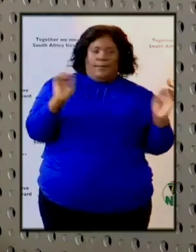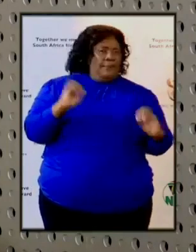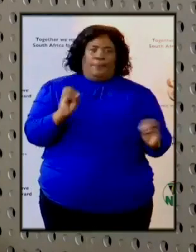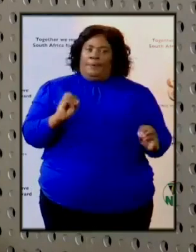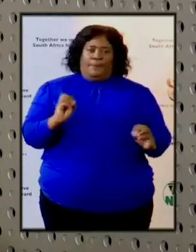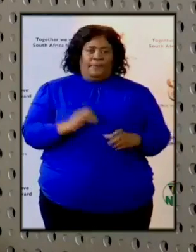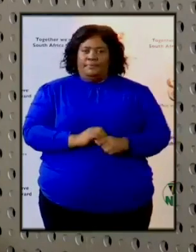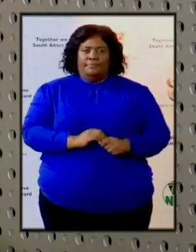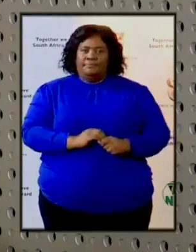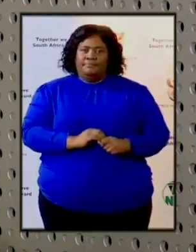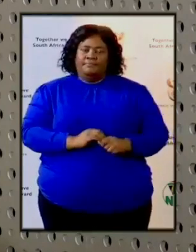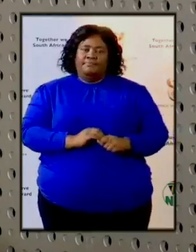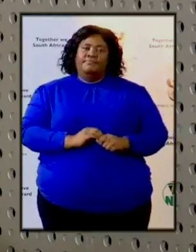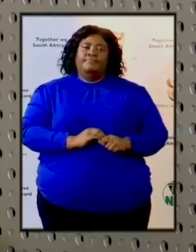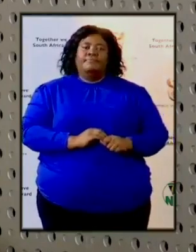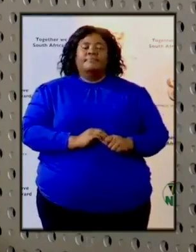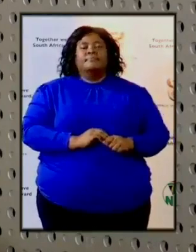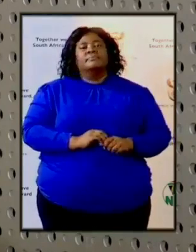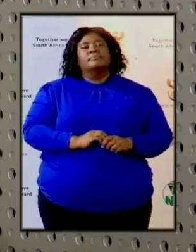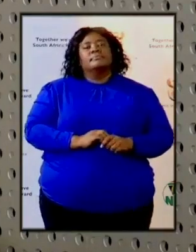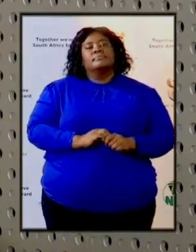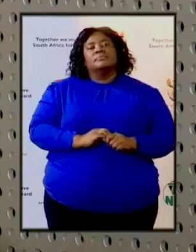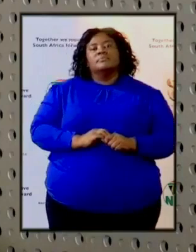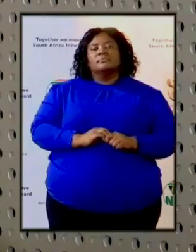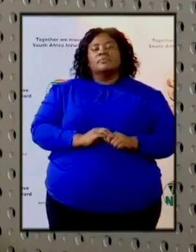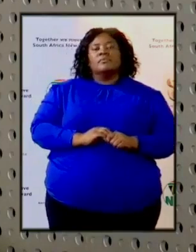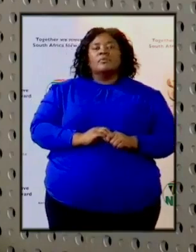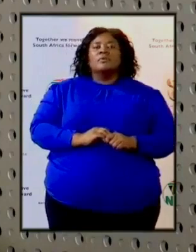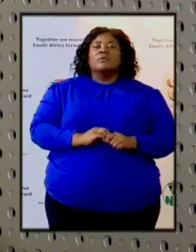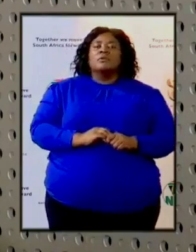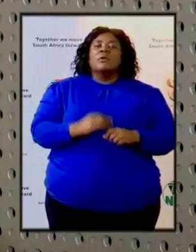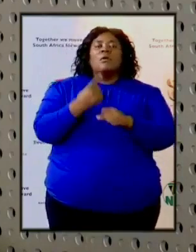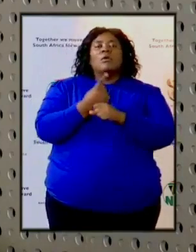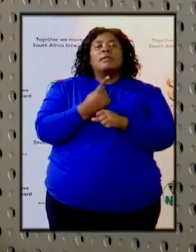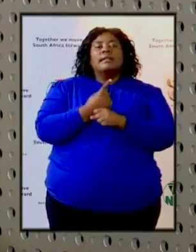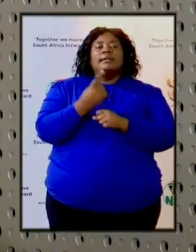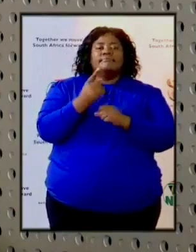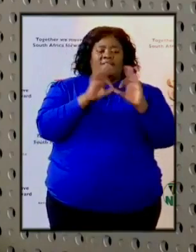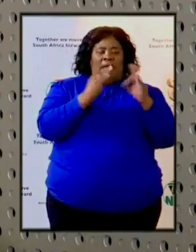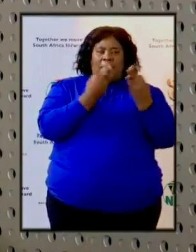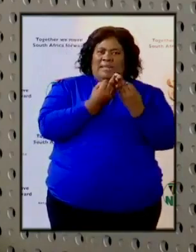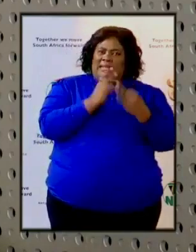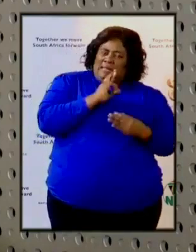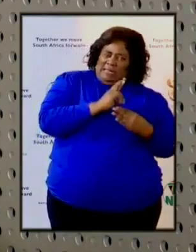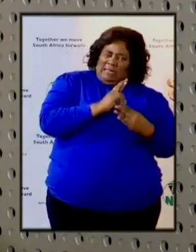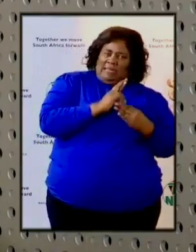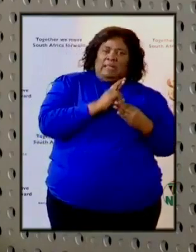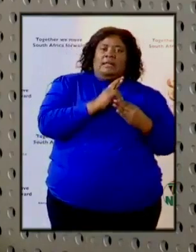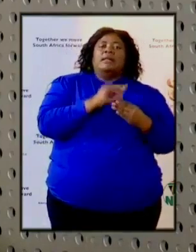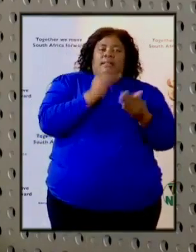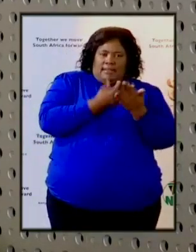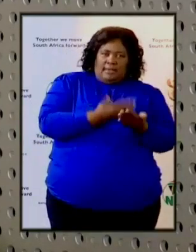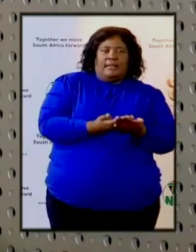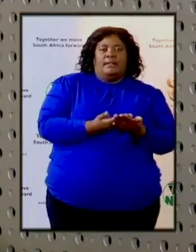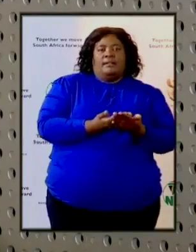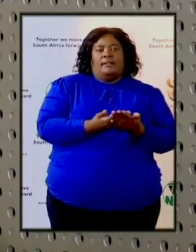what it is as we speak today, only those close relatives are allowed, and under the same